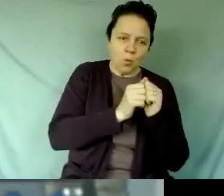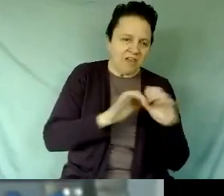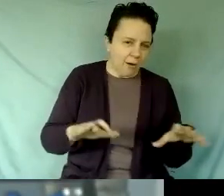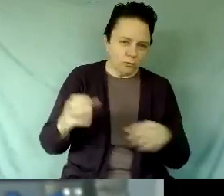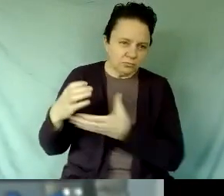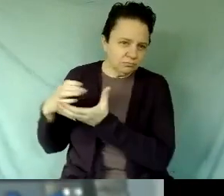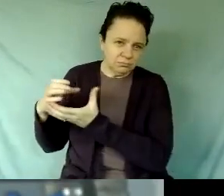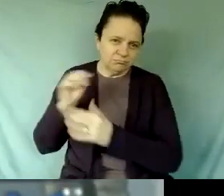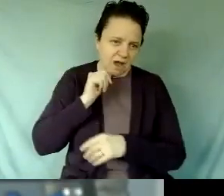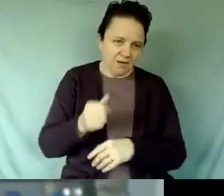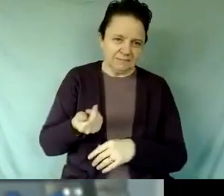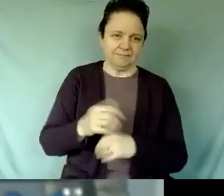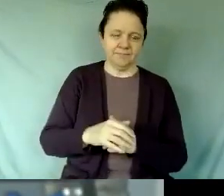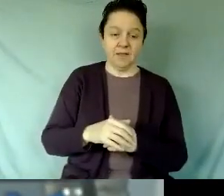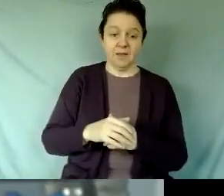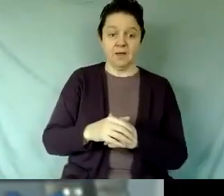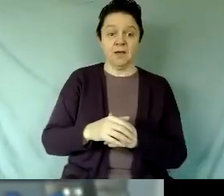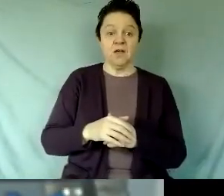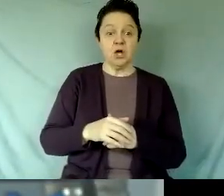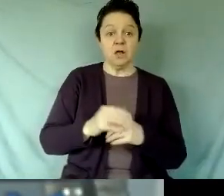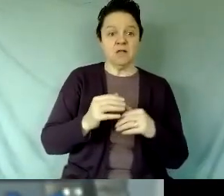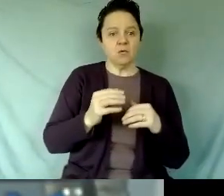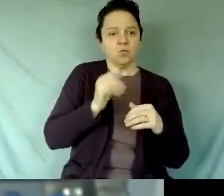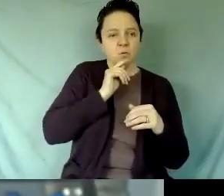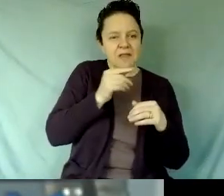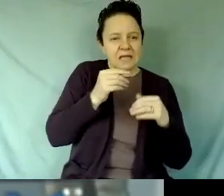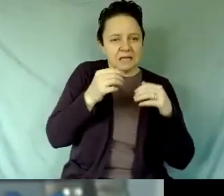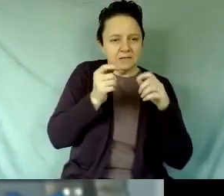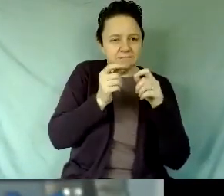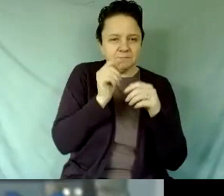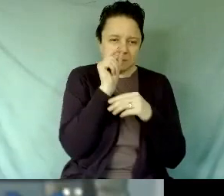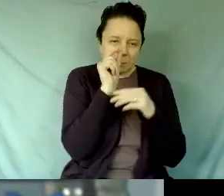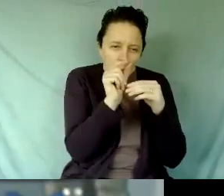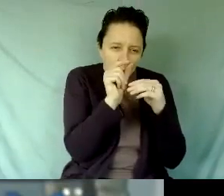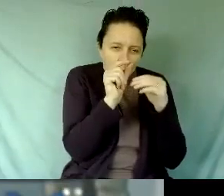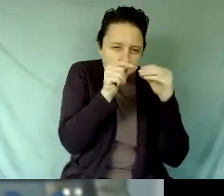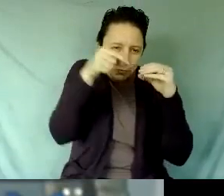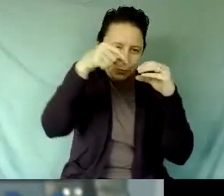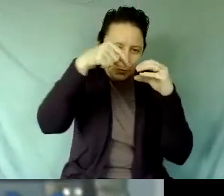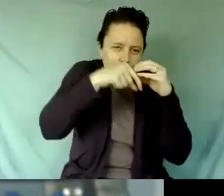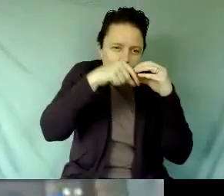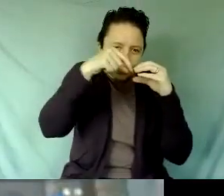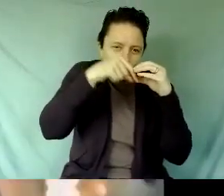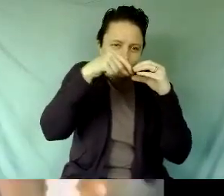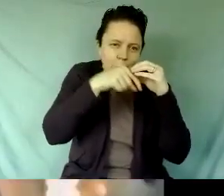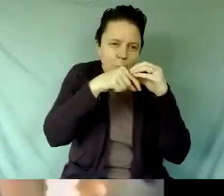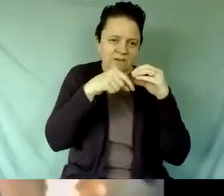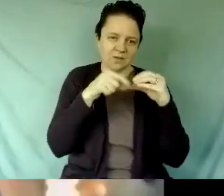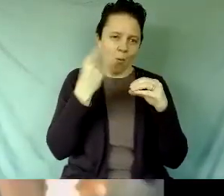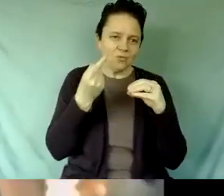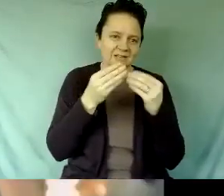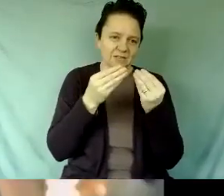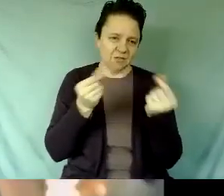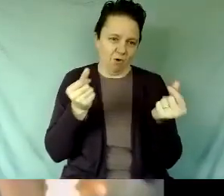are very, very small, and they're only going to allow dissolved substances to enter the cell. So again,